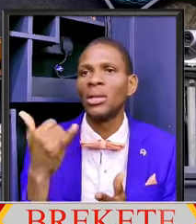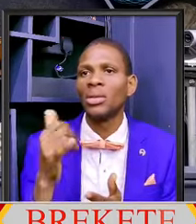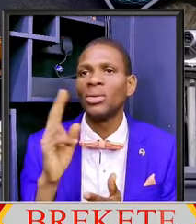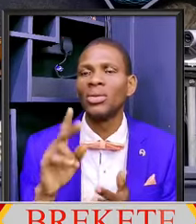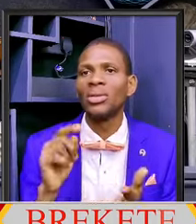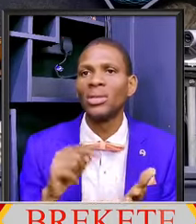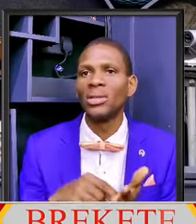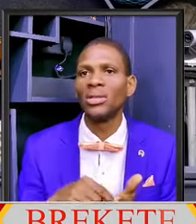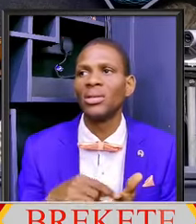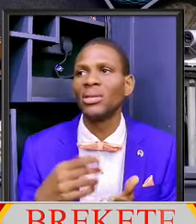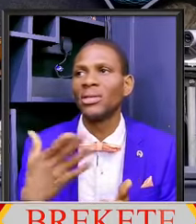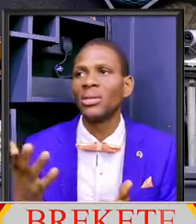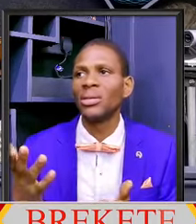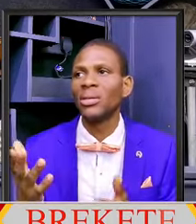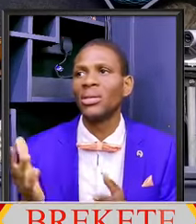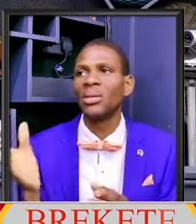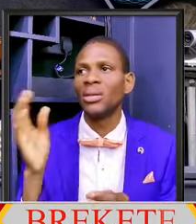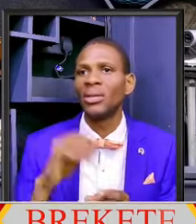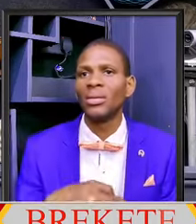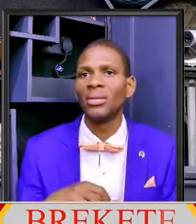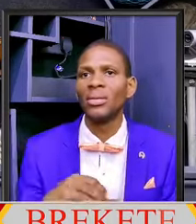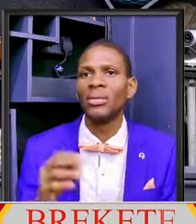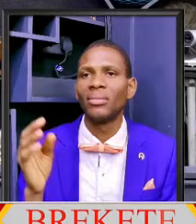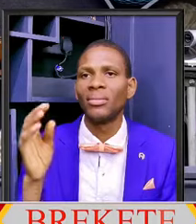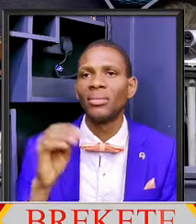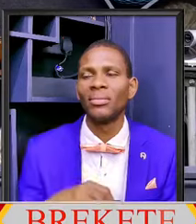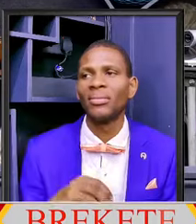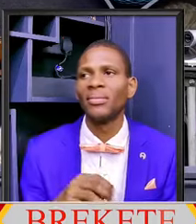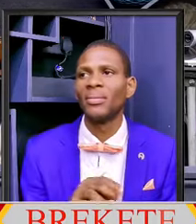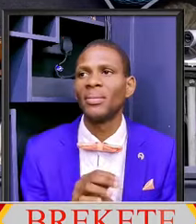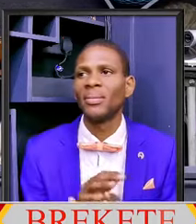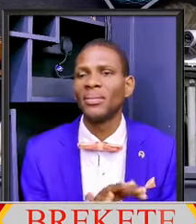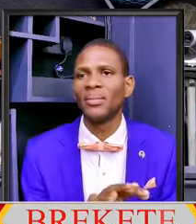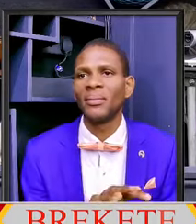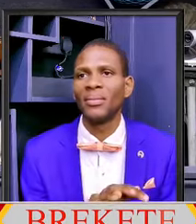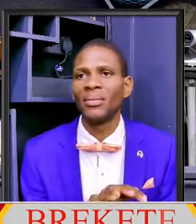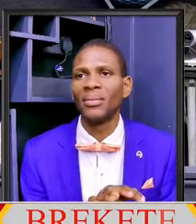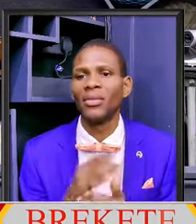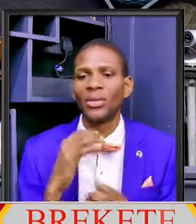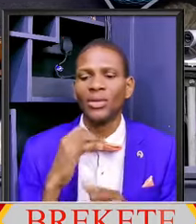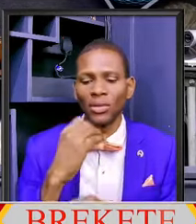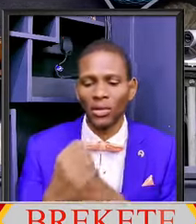thing, Okon, now this kind of thing.